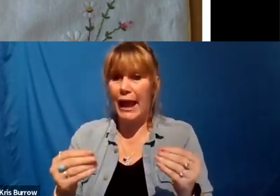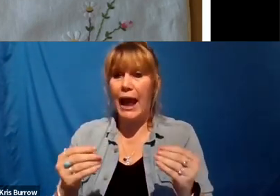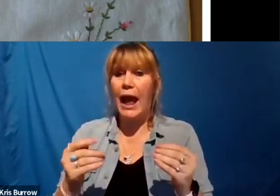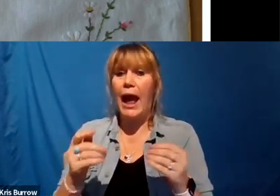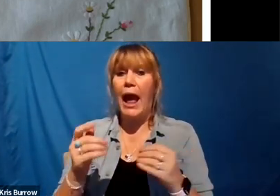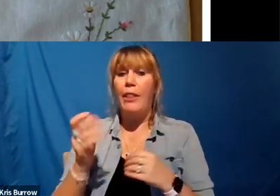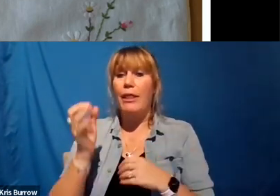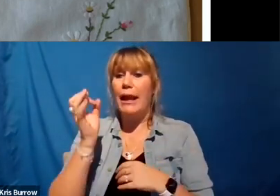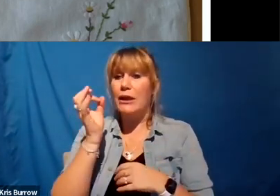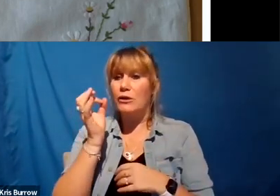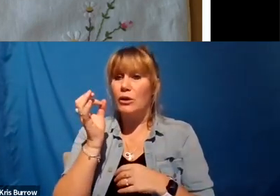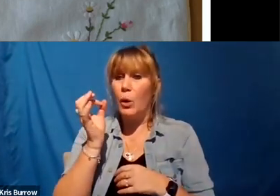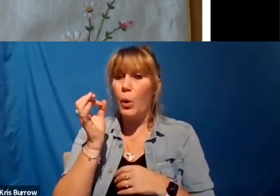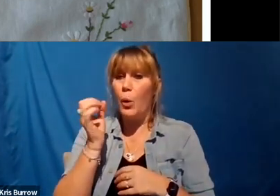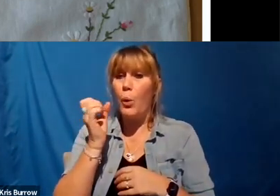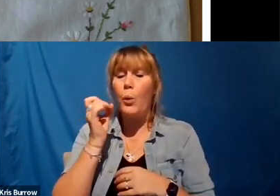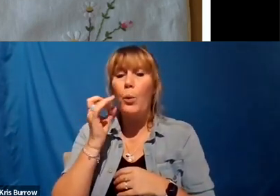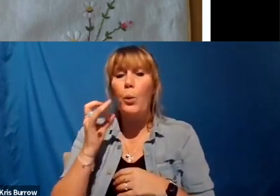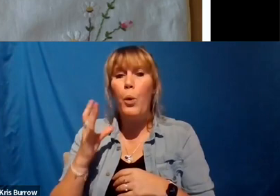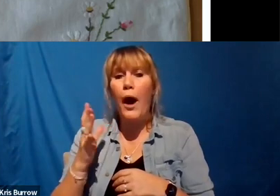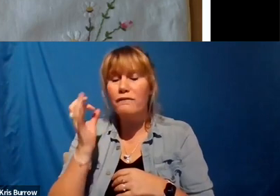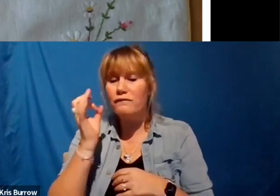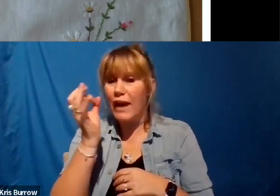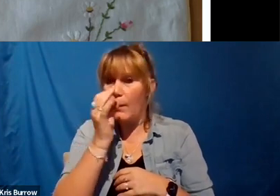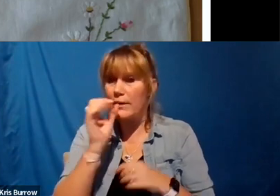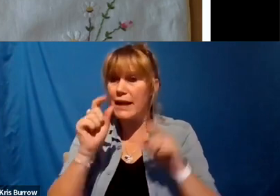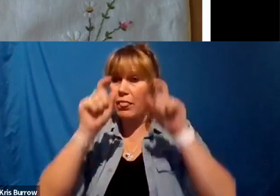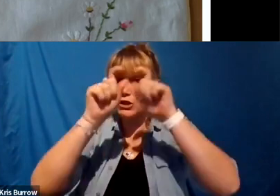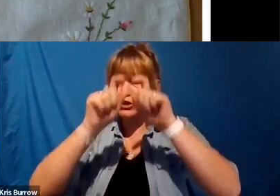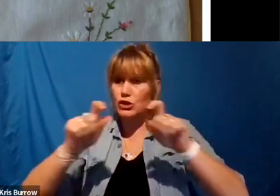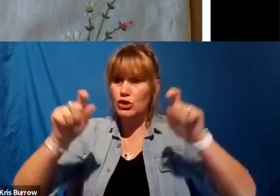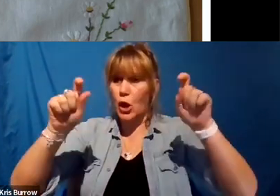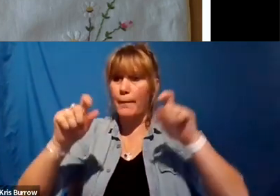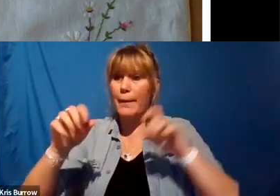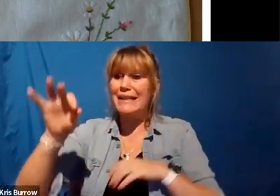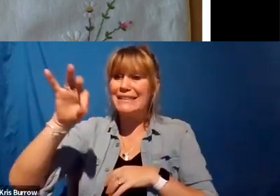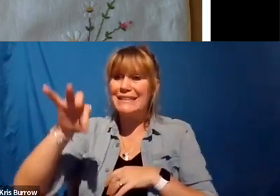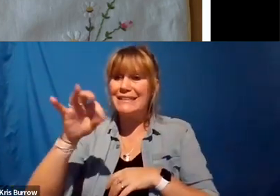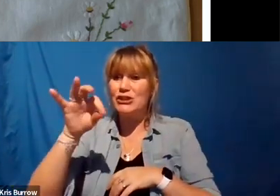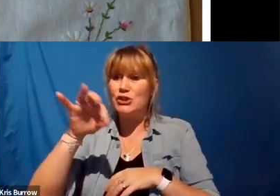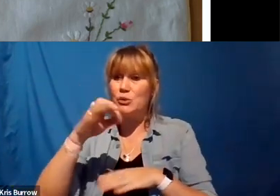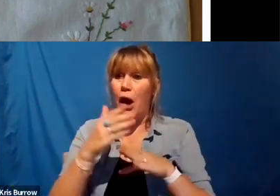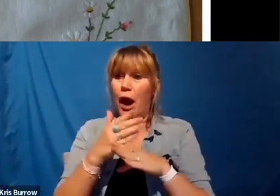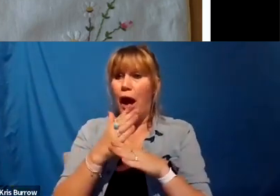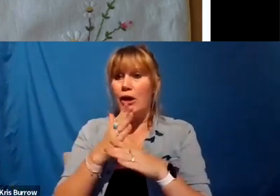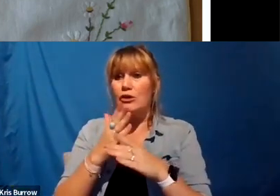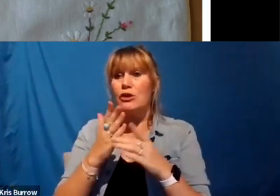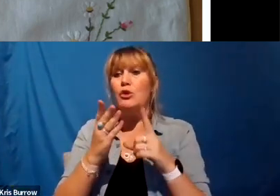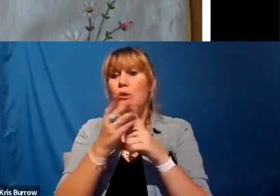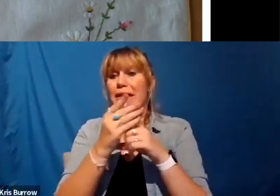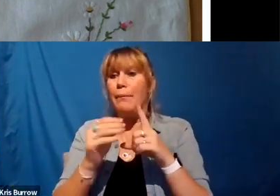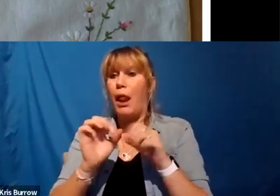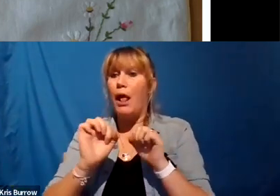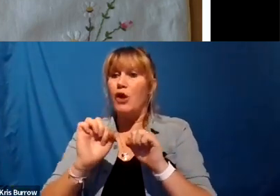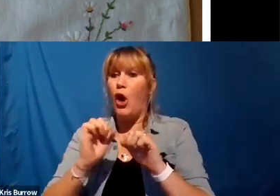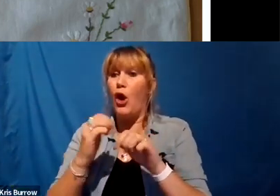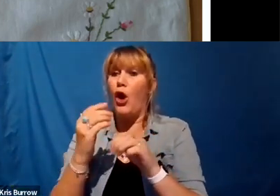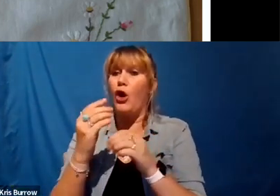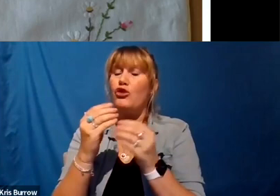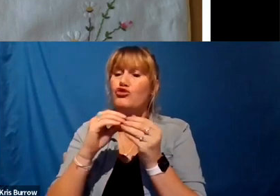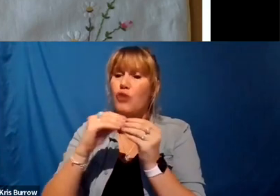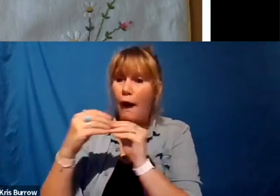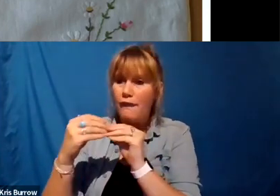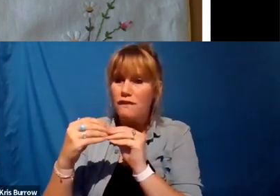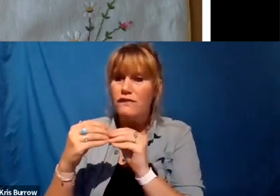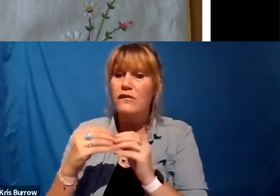top are stitchwort to symbolize my craft. To the bottom right, so this is a found